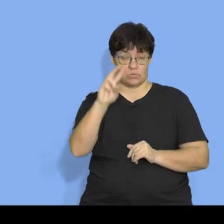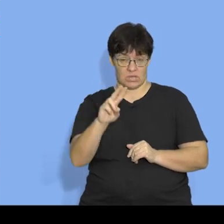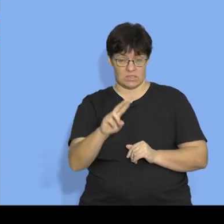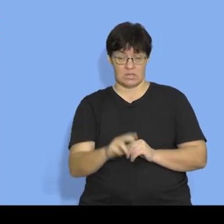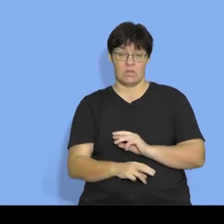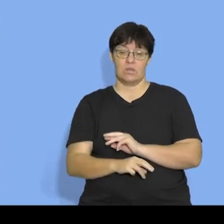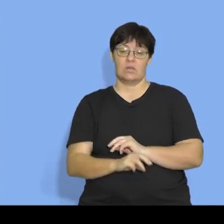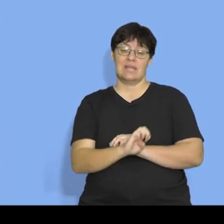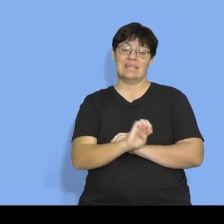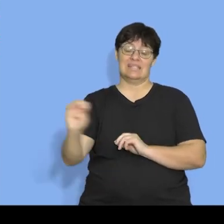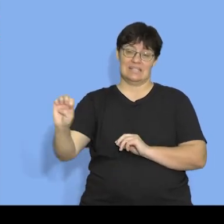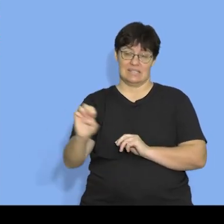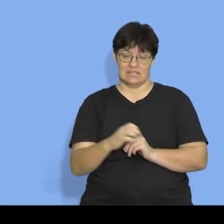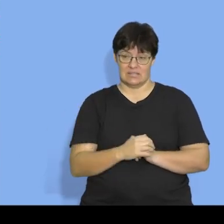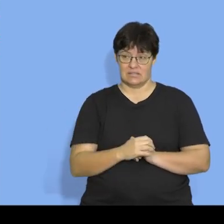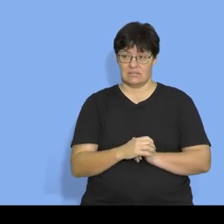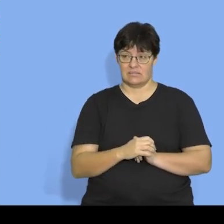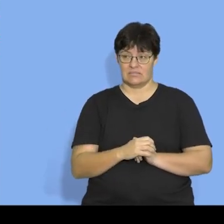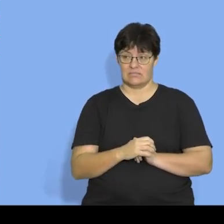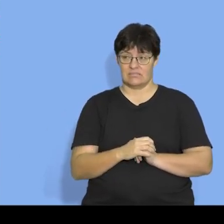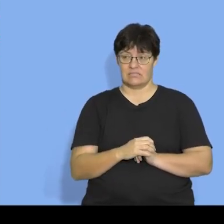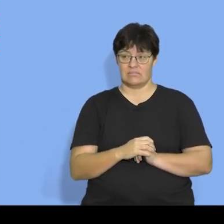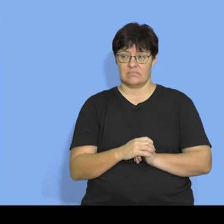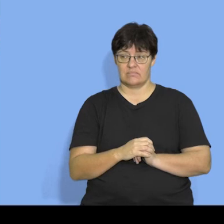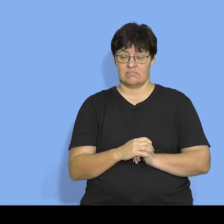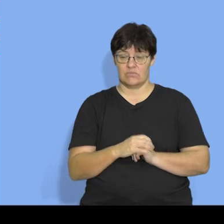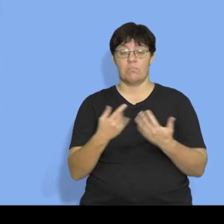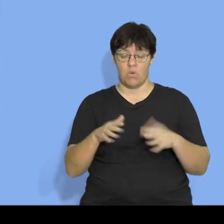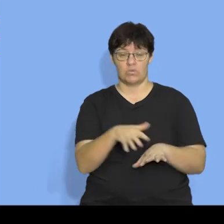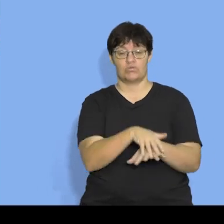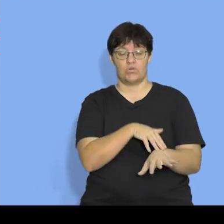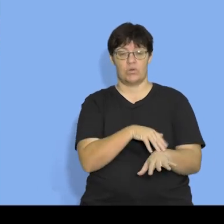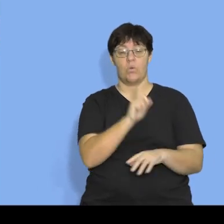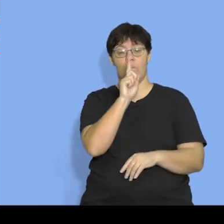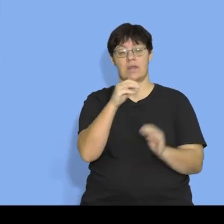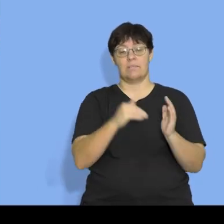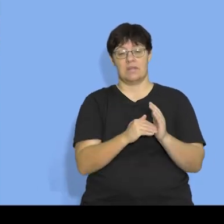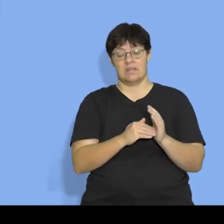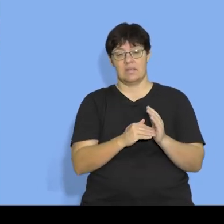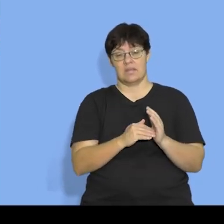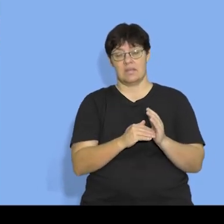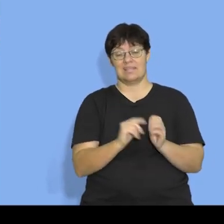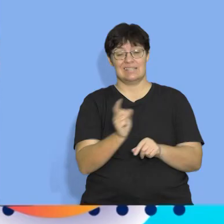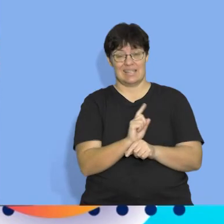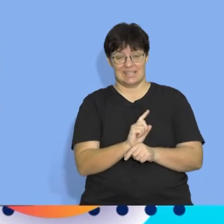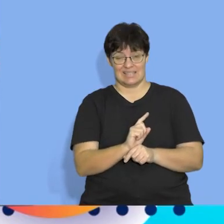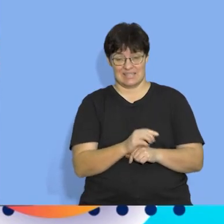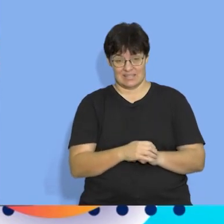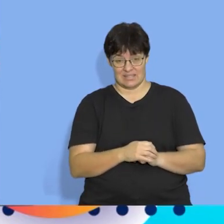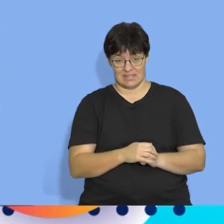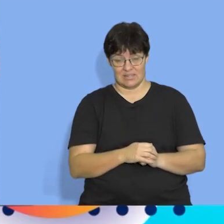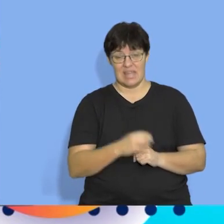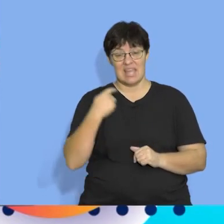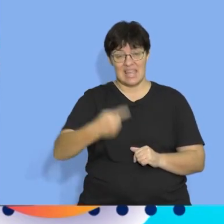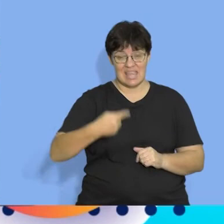squared east. So she slows down by 1 meter per second squared, by 1 meter